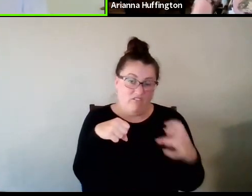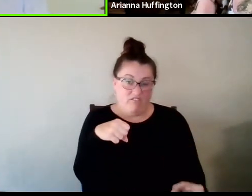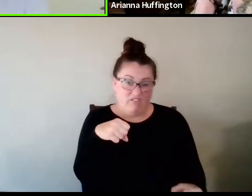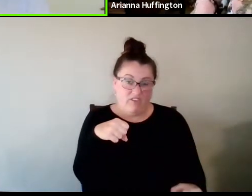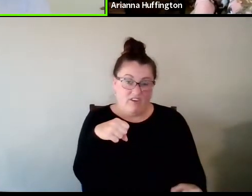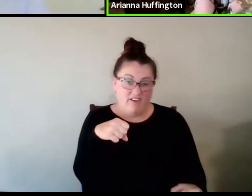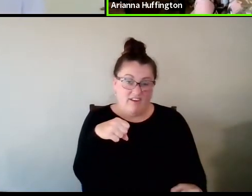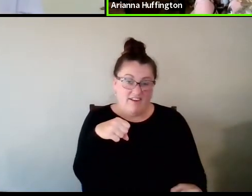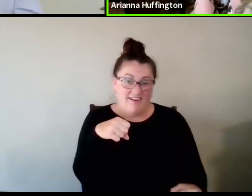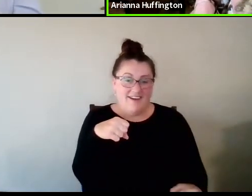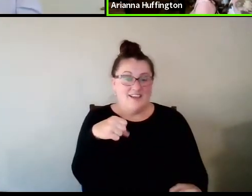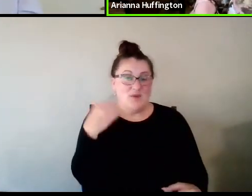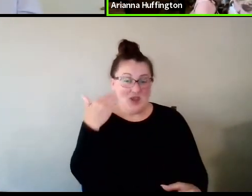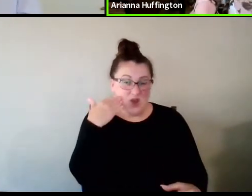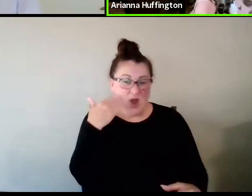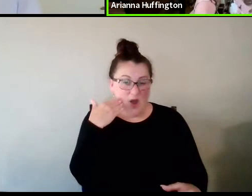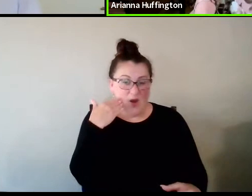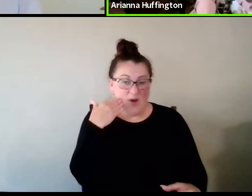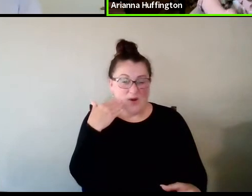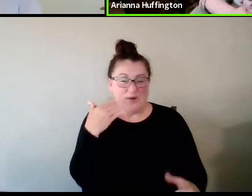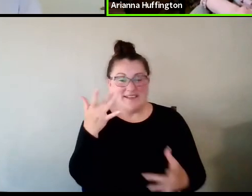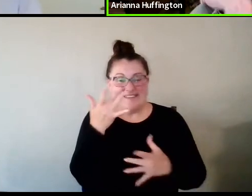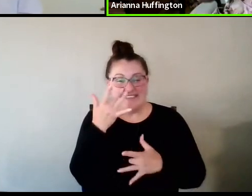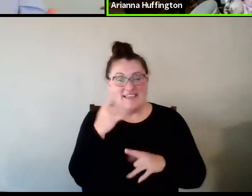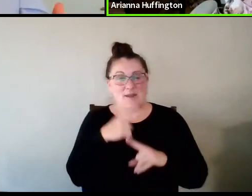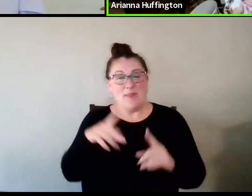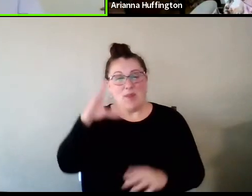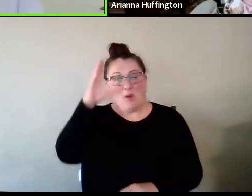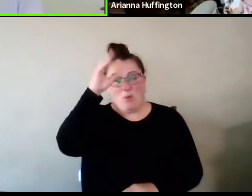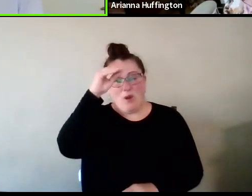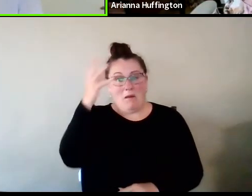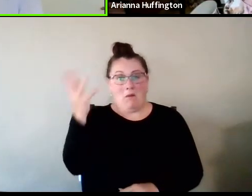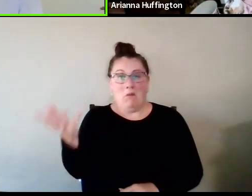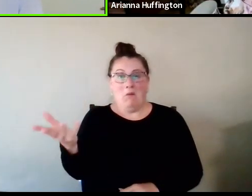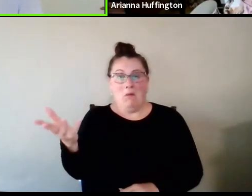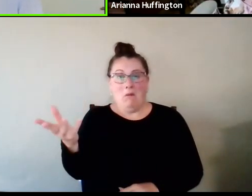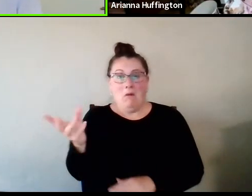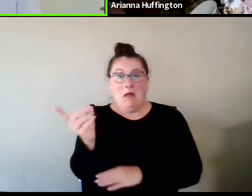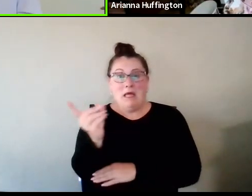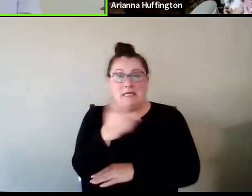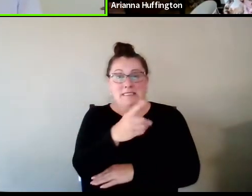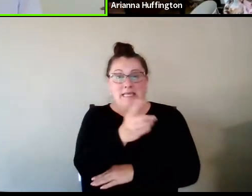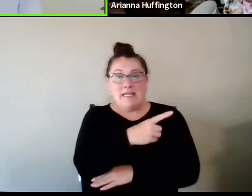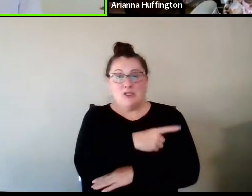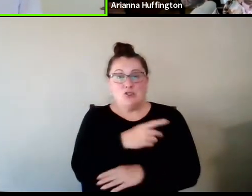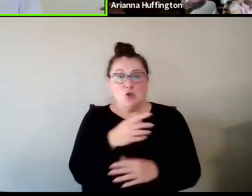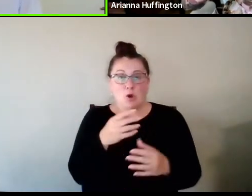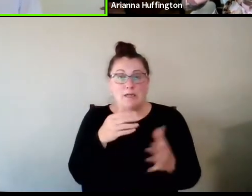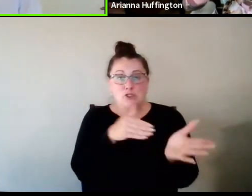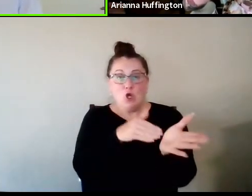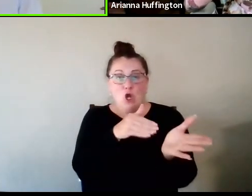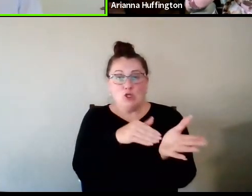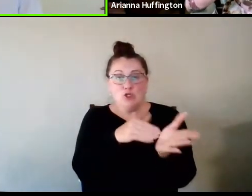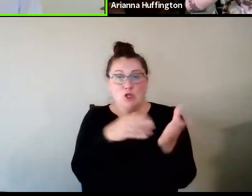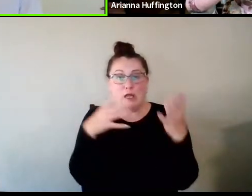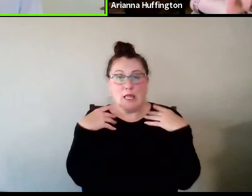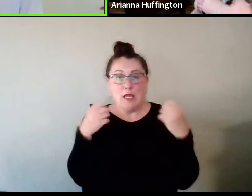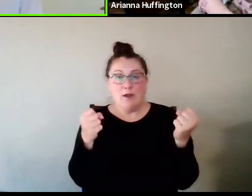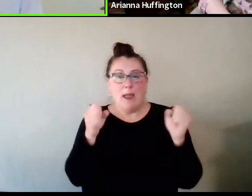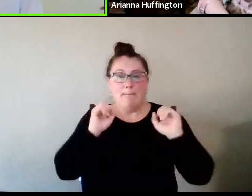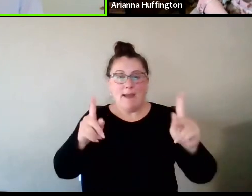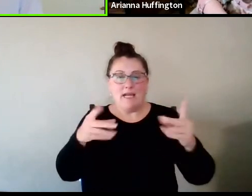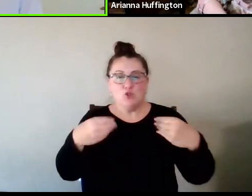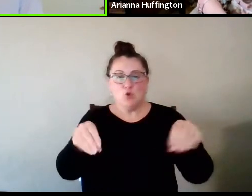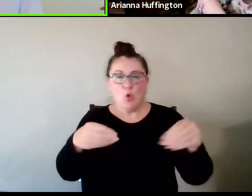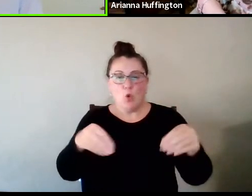know. But the boy wanted, that the dinosaur be cured. So they go back to the store where they had